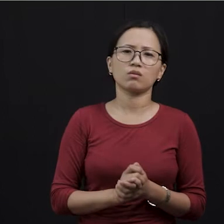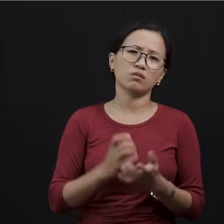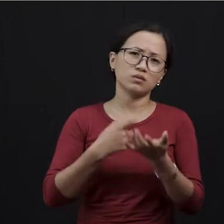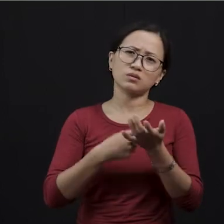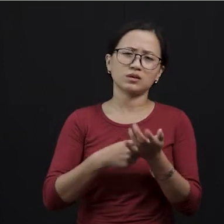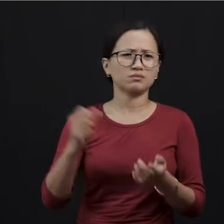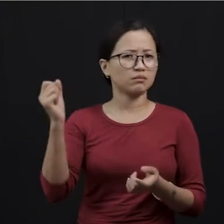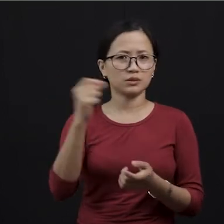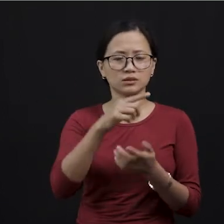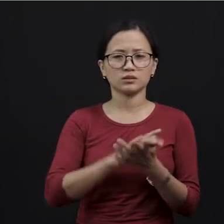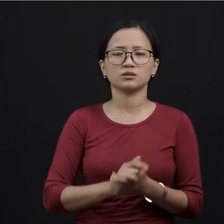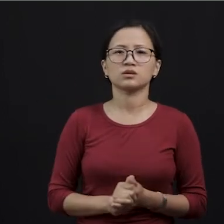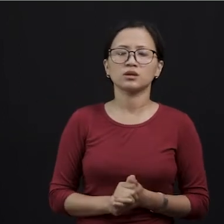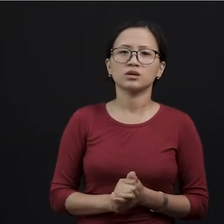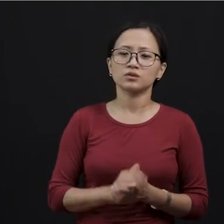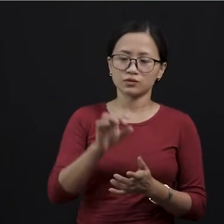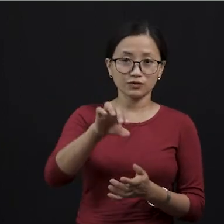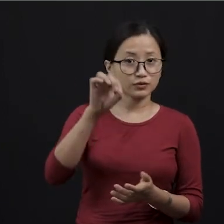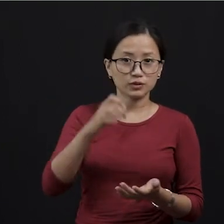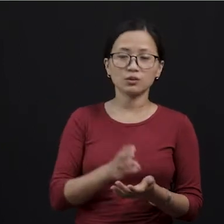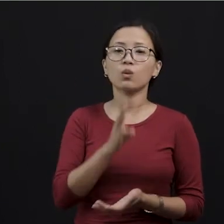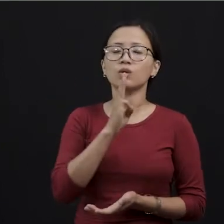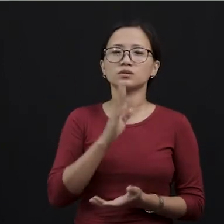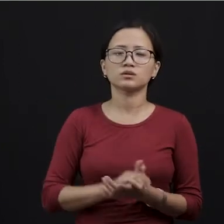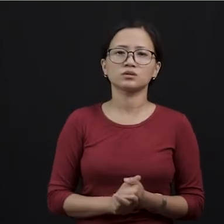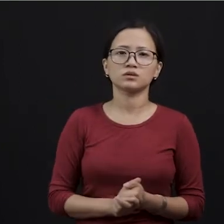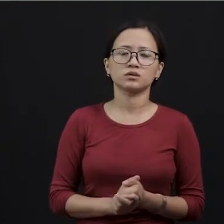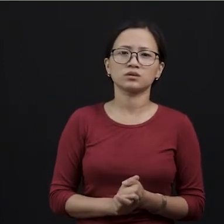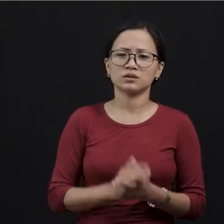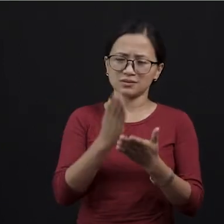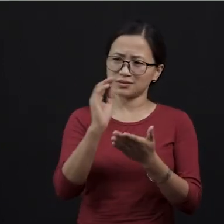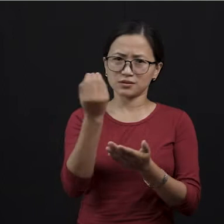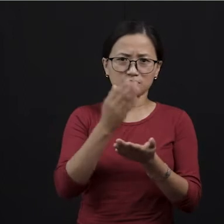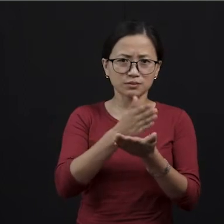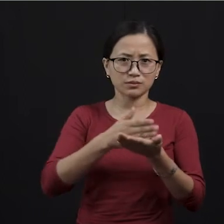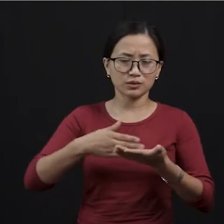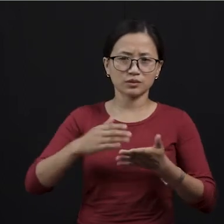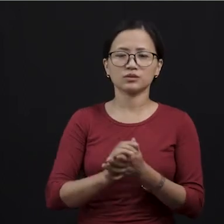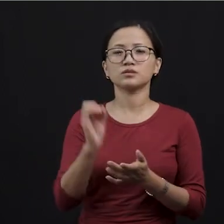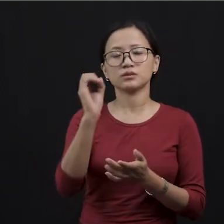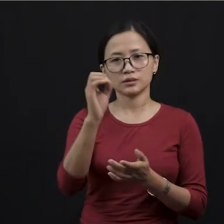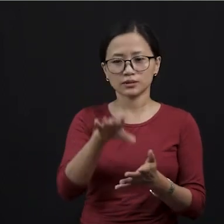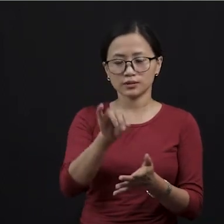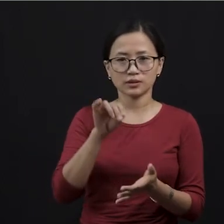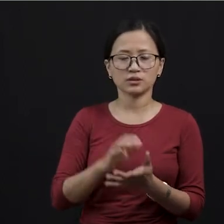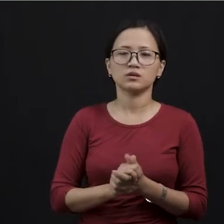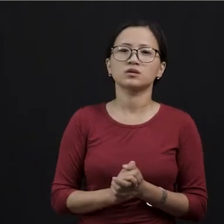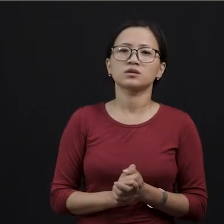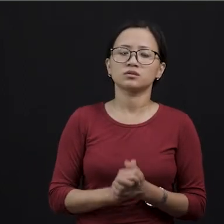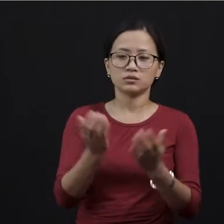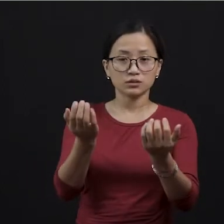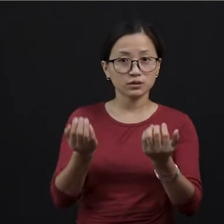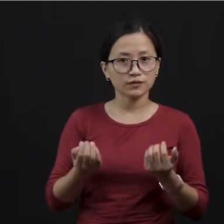water. A place called oasis, okay? In oasis, only in some parts we find that oasis. So camels try to